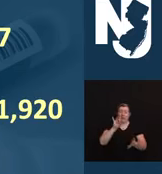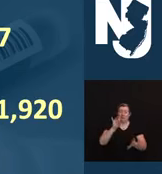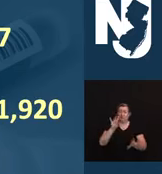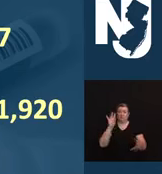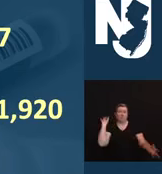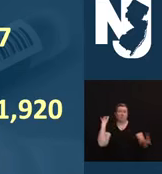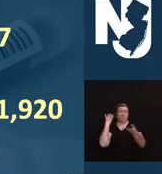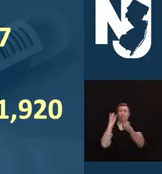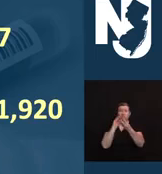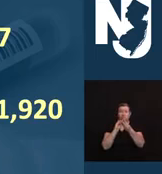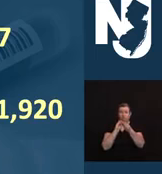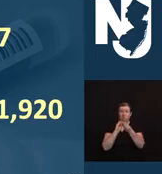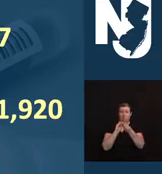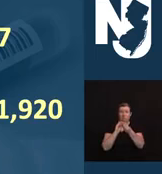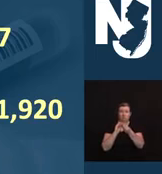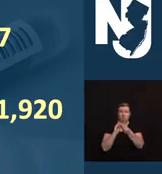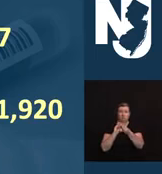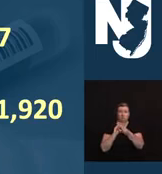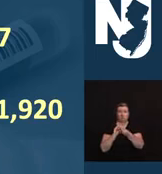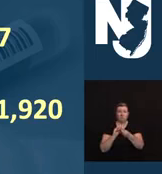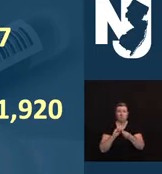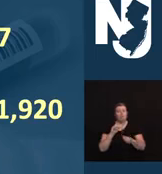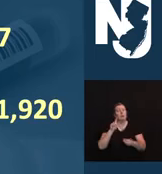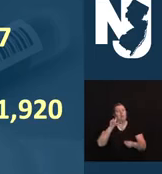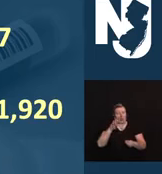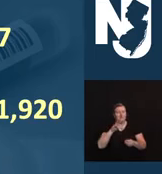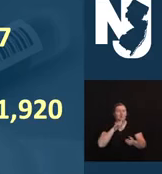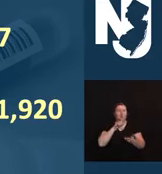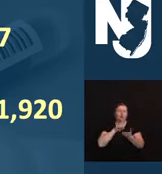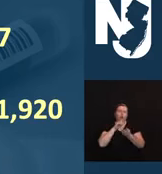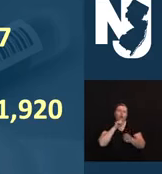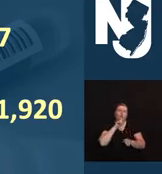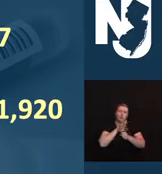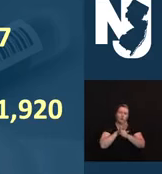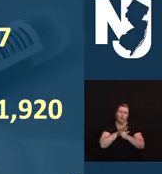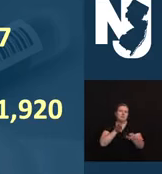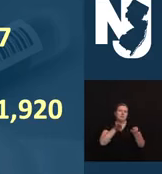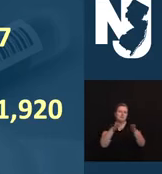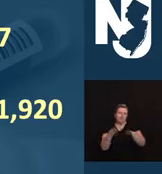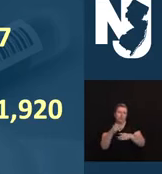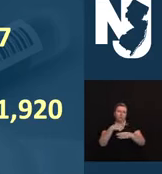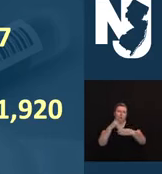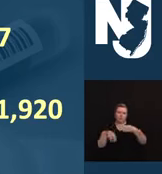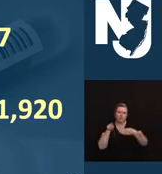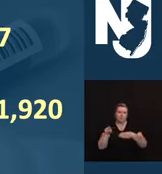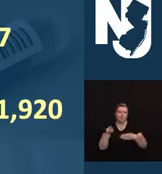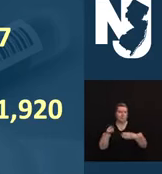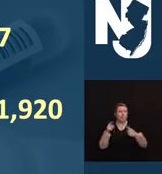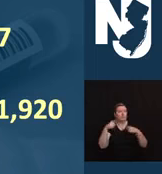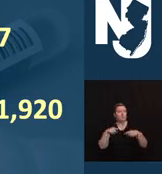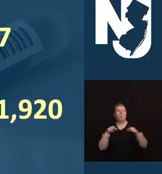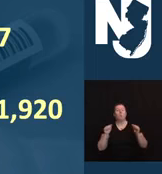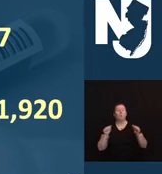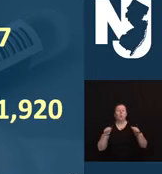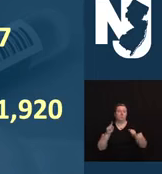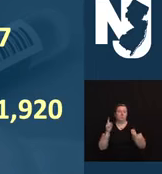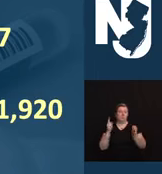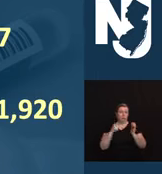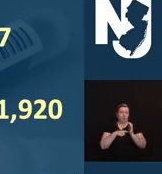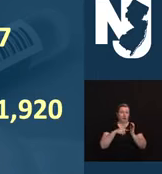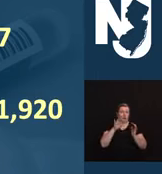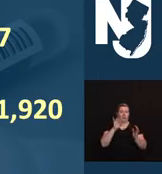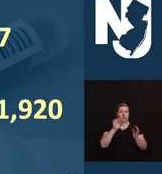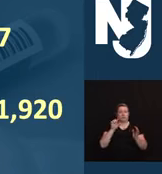787 lab confirmed loss of life to COVID-19, and probable cases and folks who have passed another